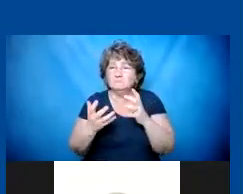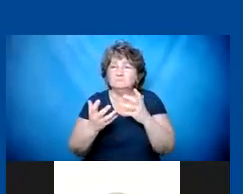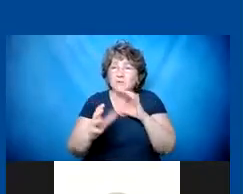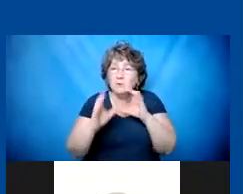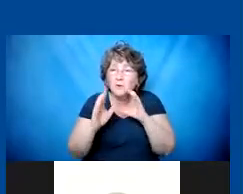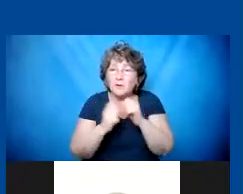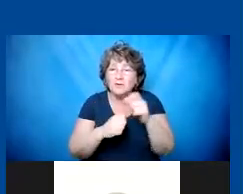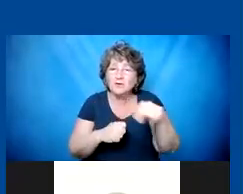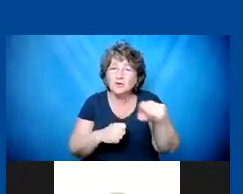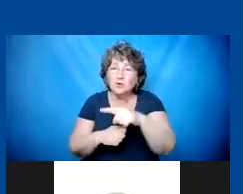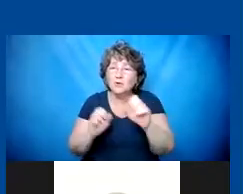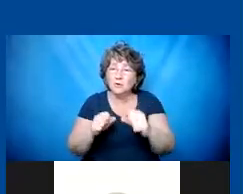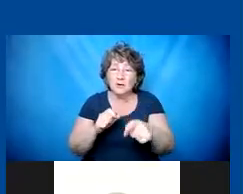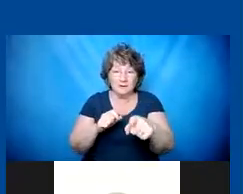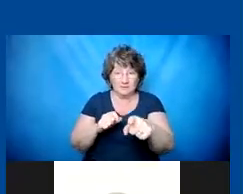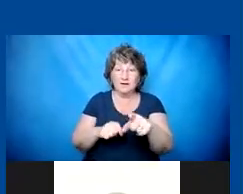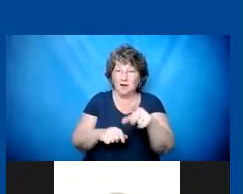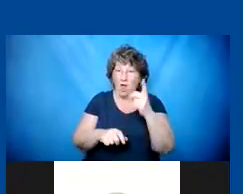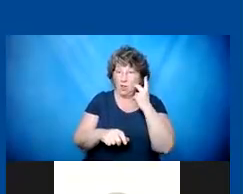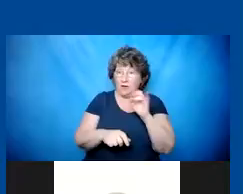info@disabilitythriveinitiative.org or call us at